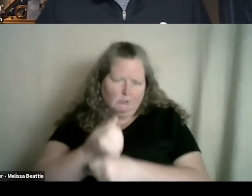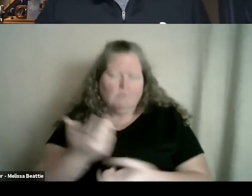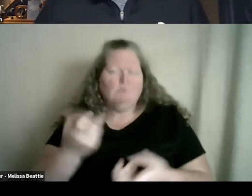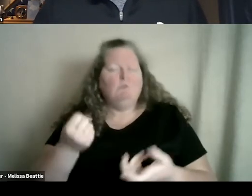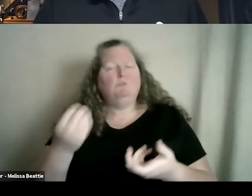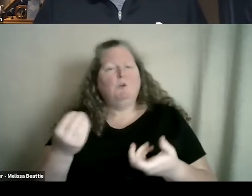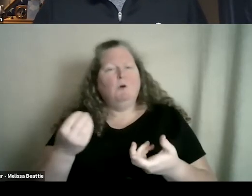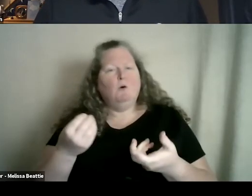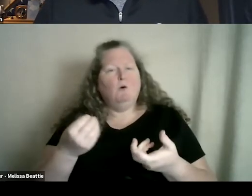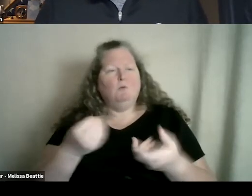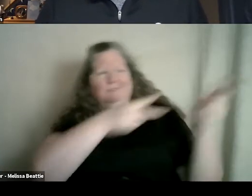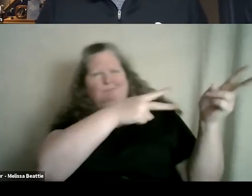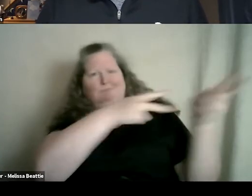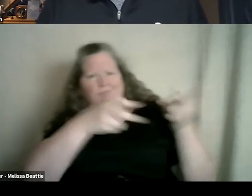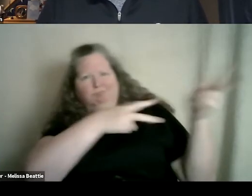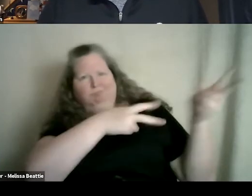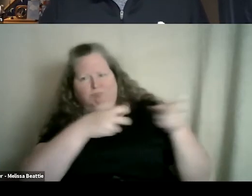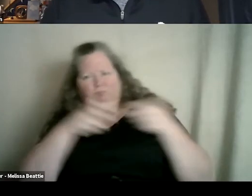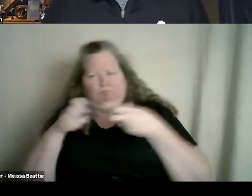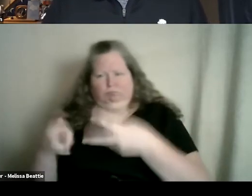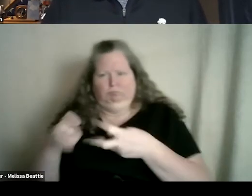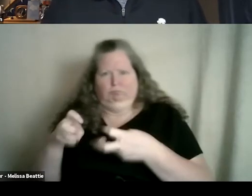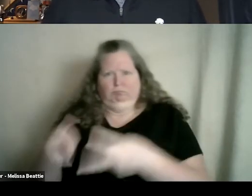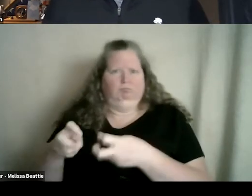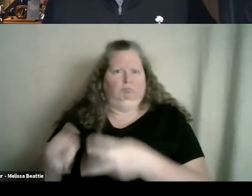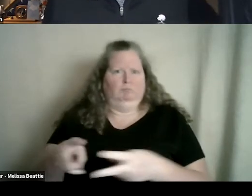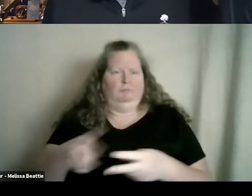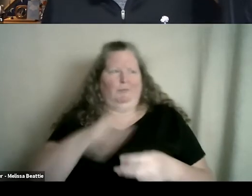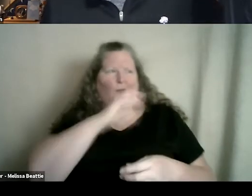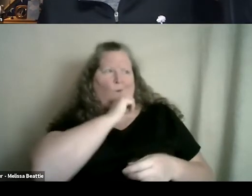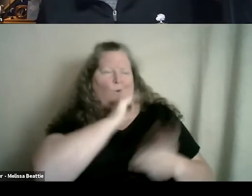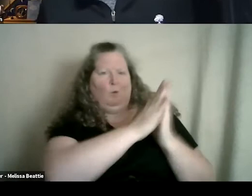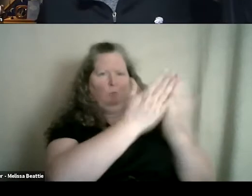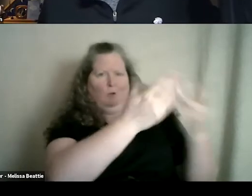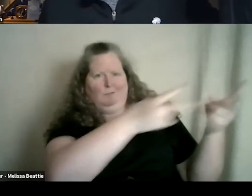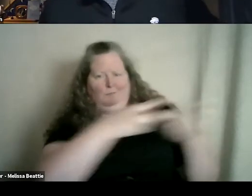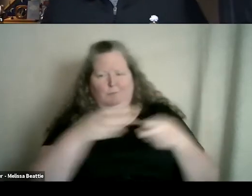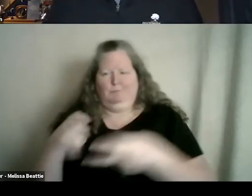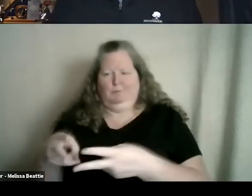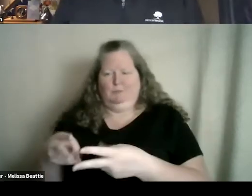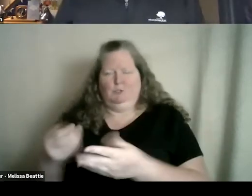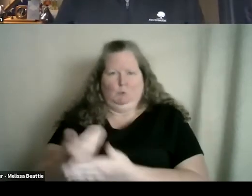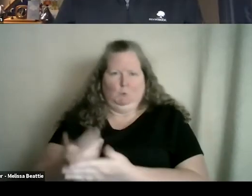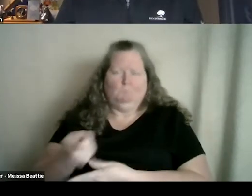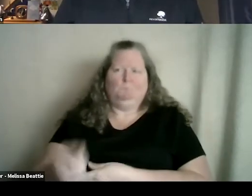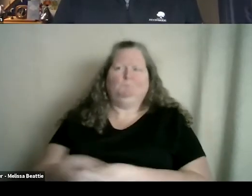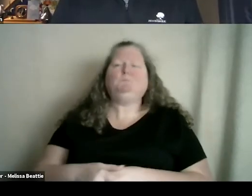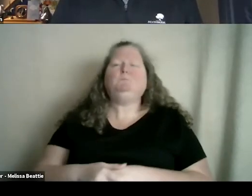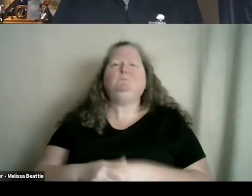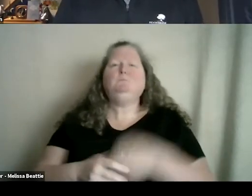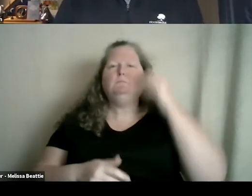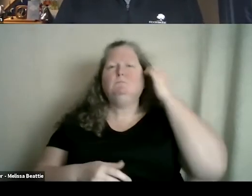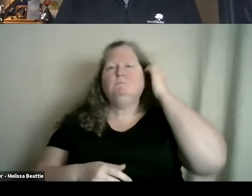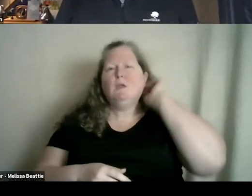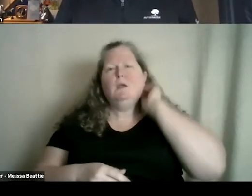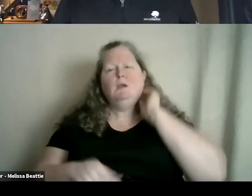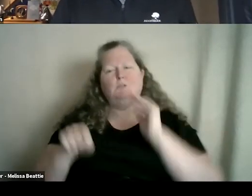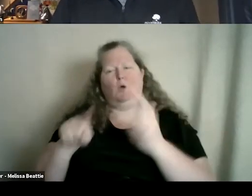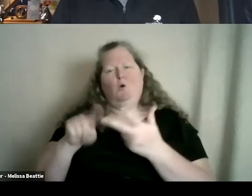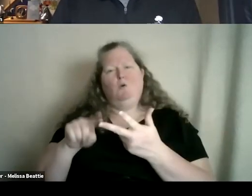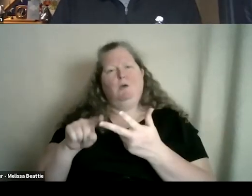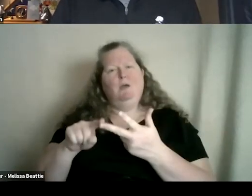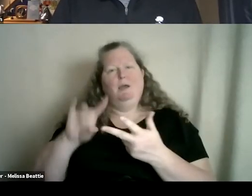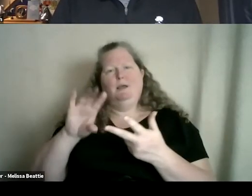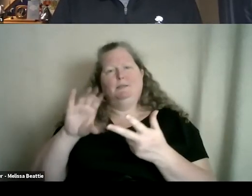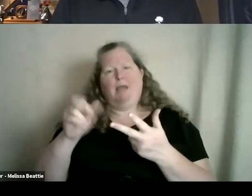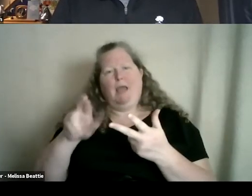this time, we're talking about a privacy-centric cybersecurity program. Okay, well, what does that